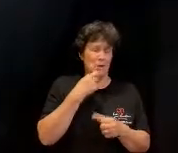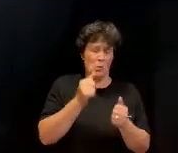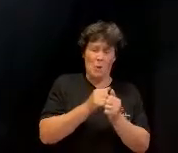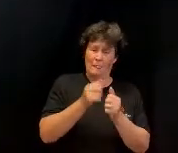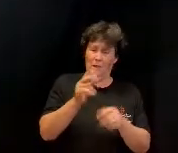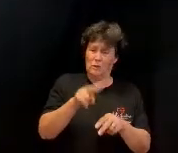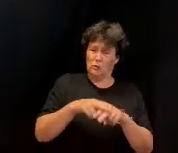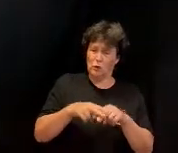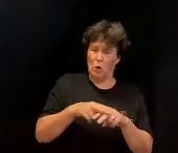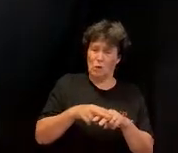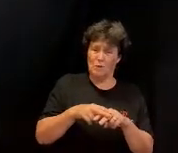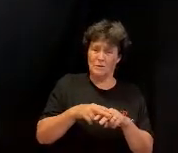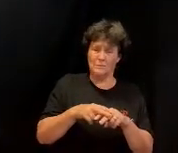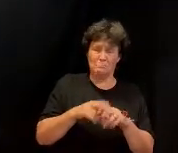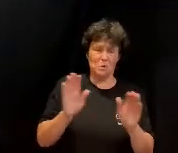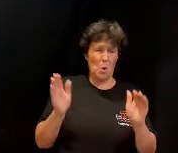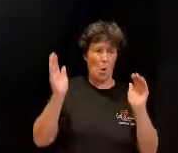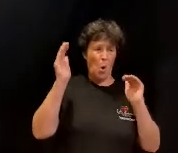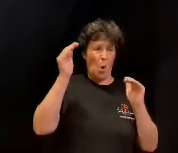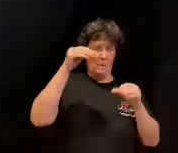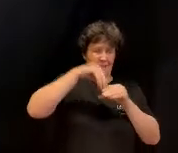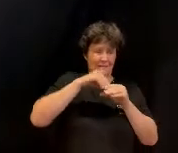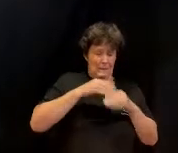everybody for the hope that's in me.